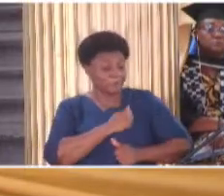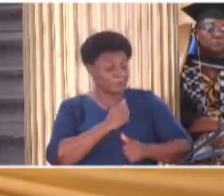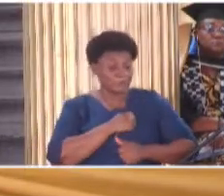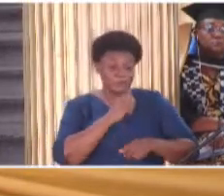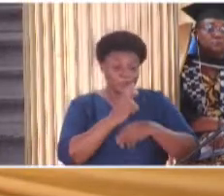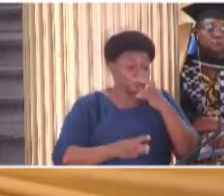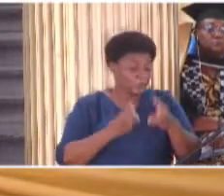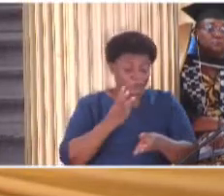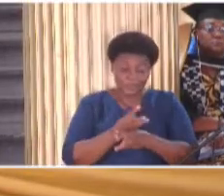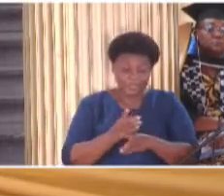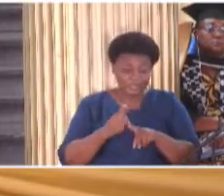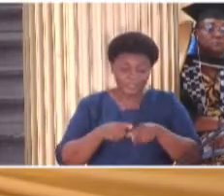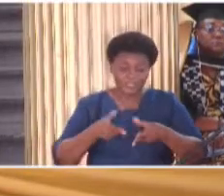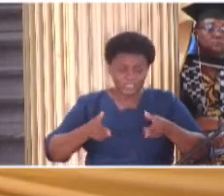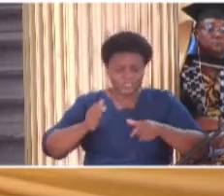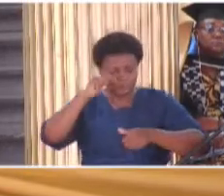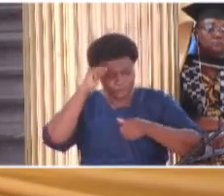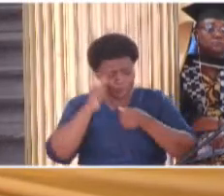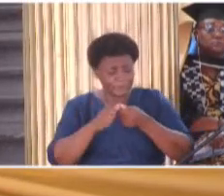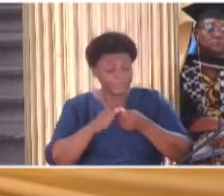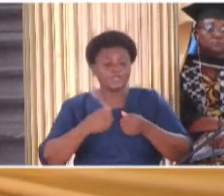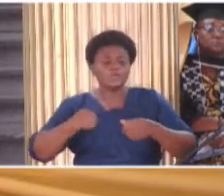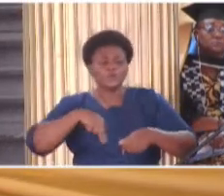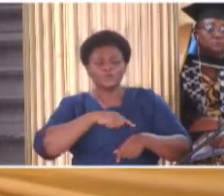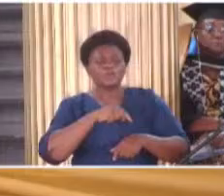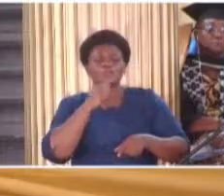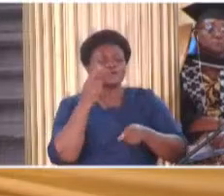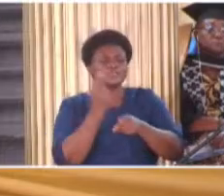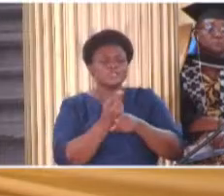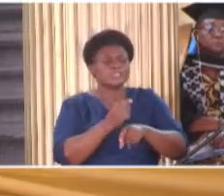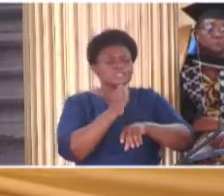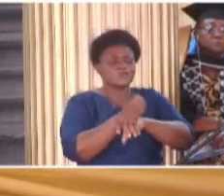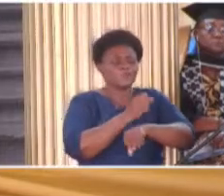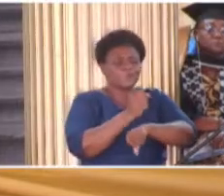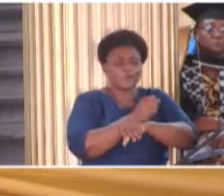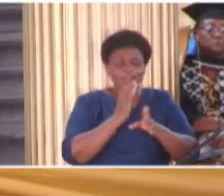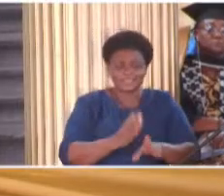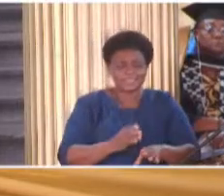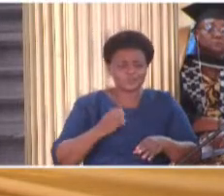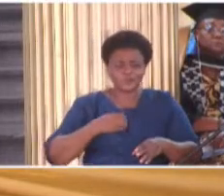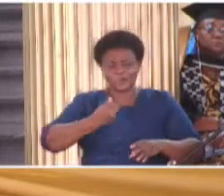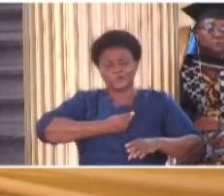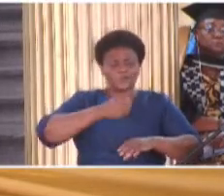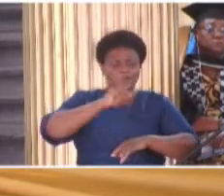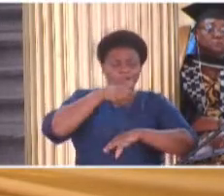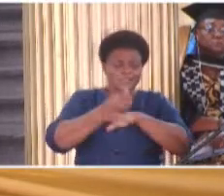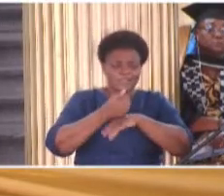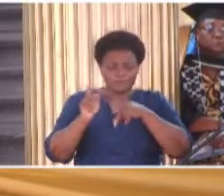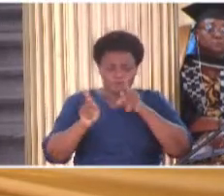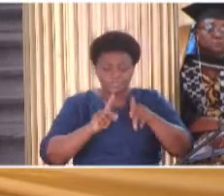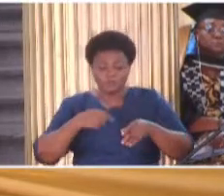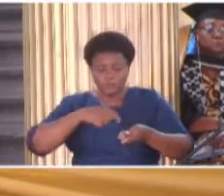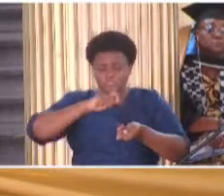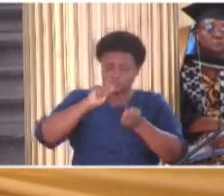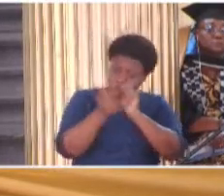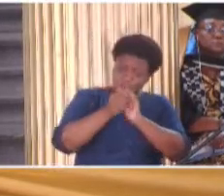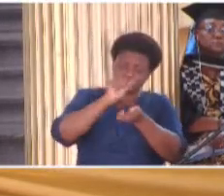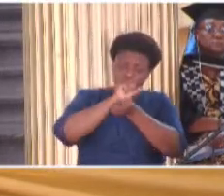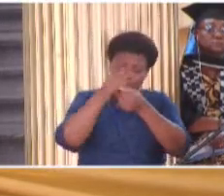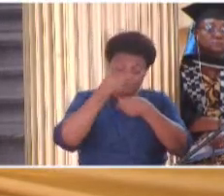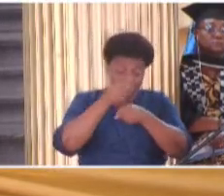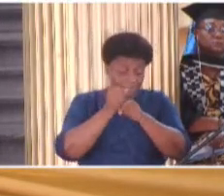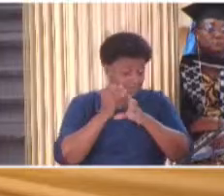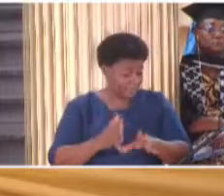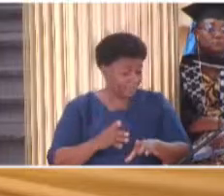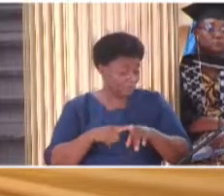organizations, let us remember that we are not just employees or entrepreneurs. We are change makers. We must dare